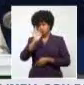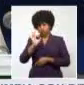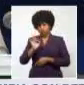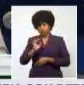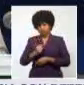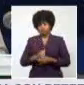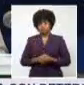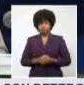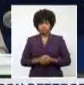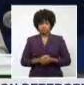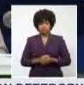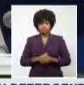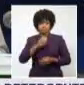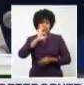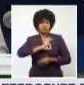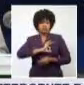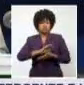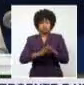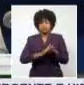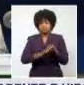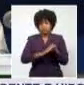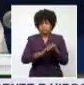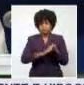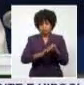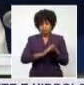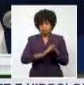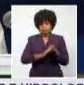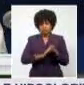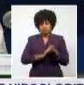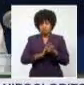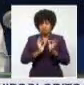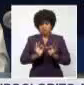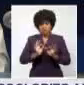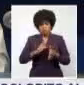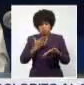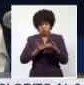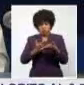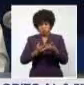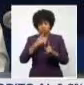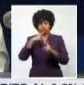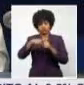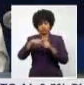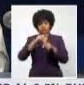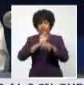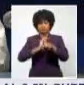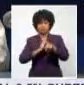time of the diagnosis of the disease.